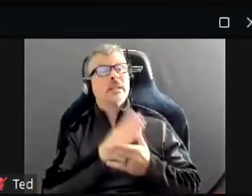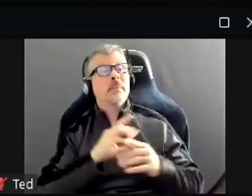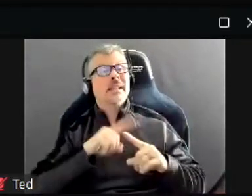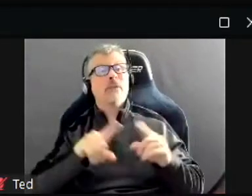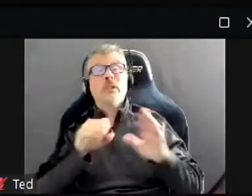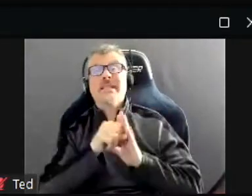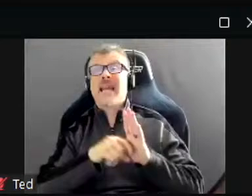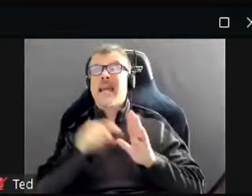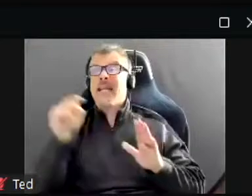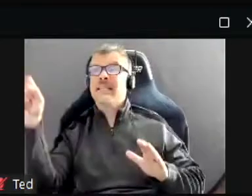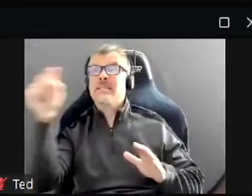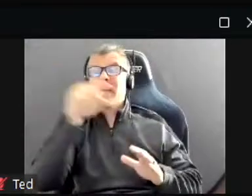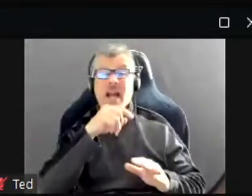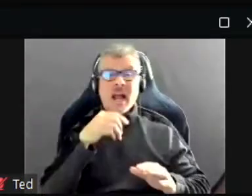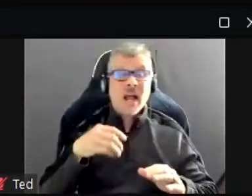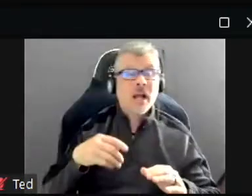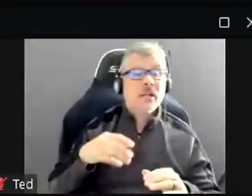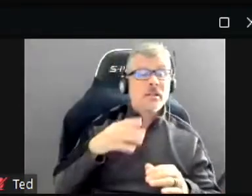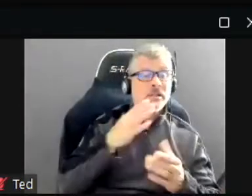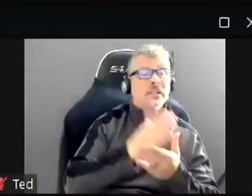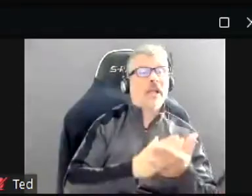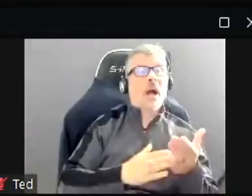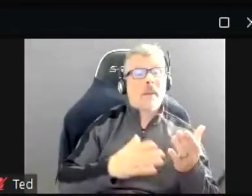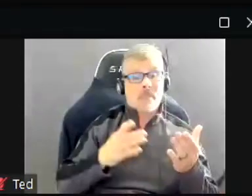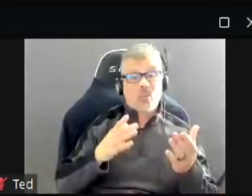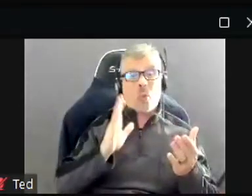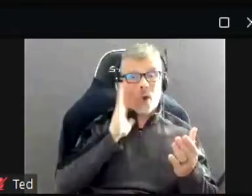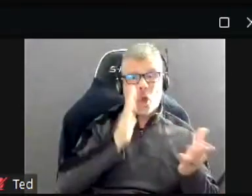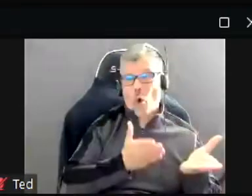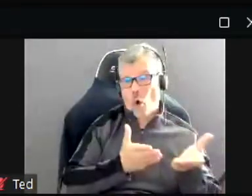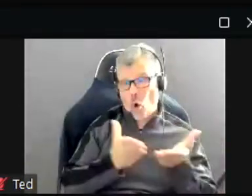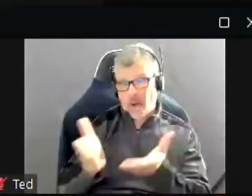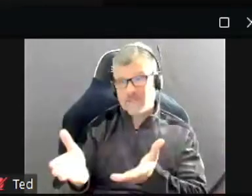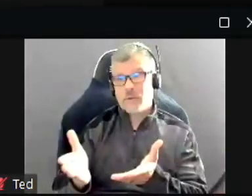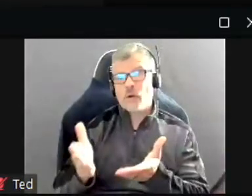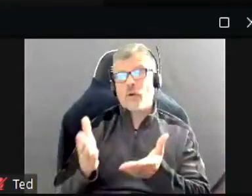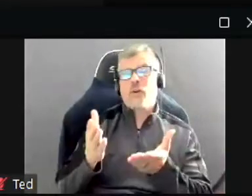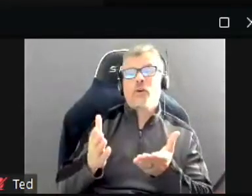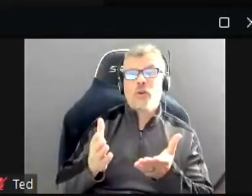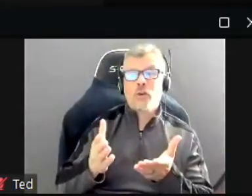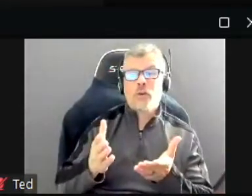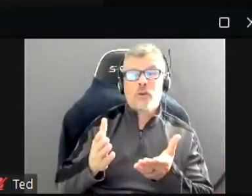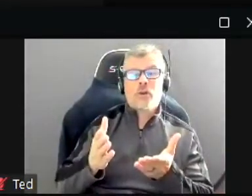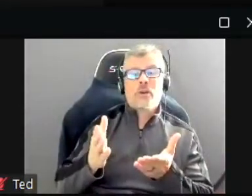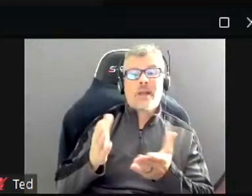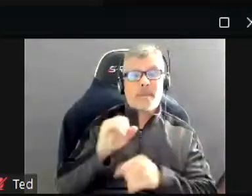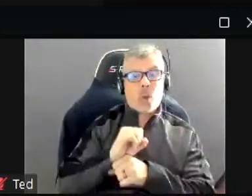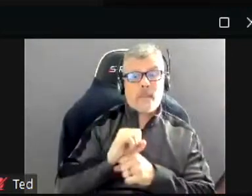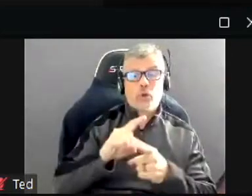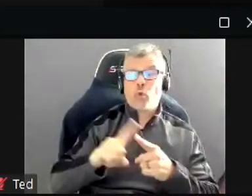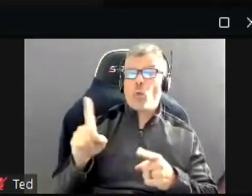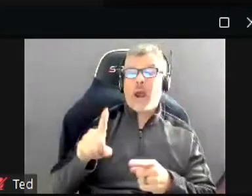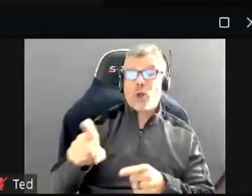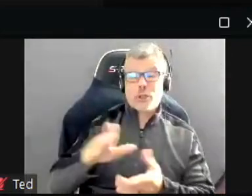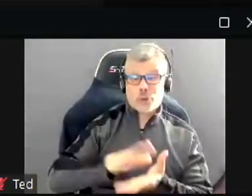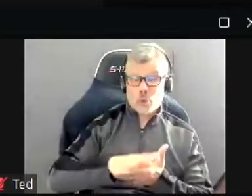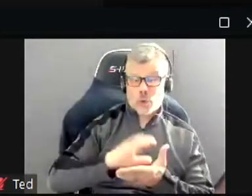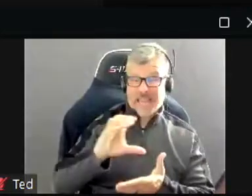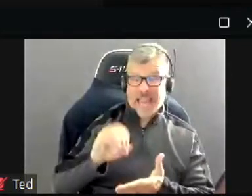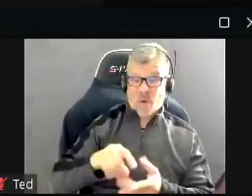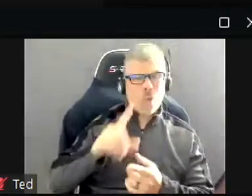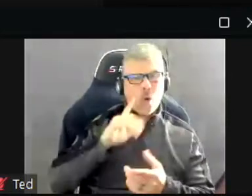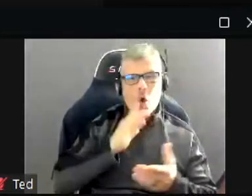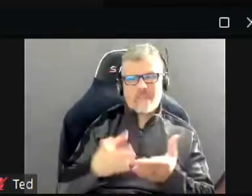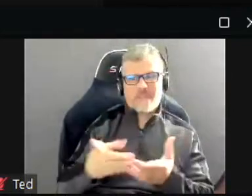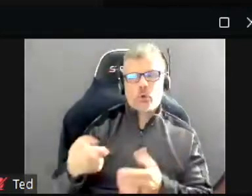offer employment upon graduation in the county where you went to school. So something where, I